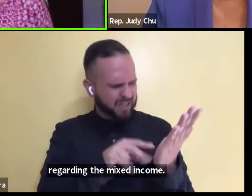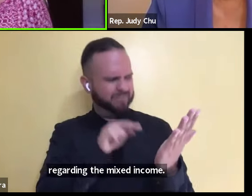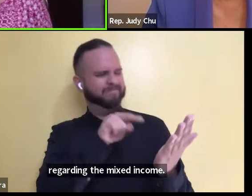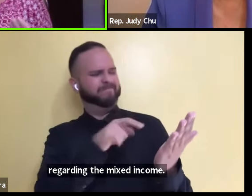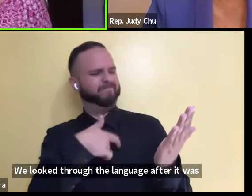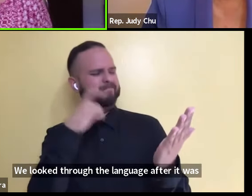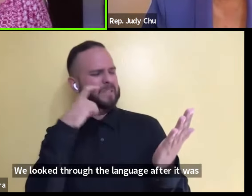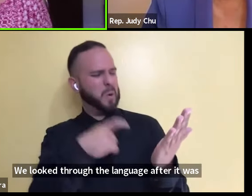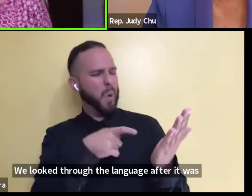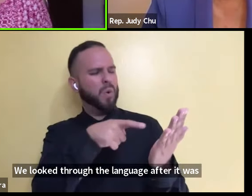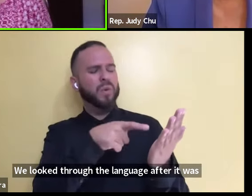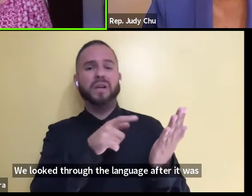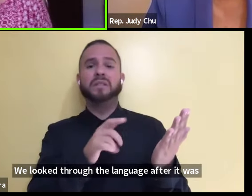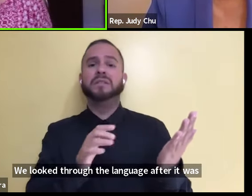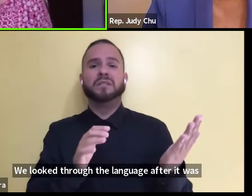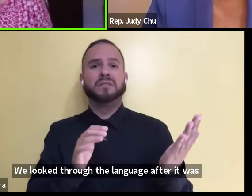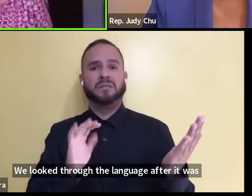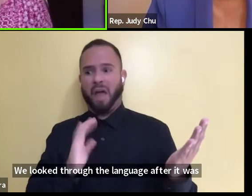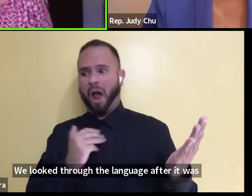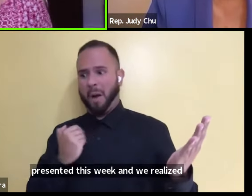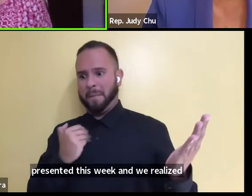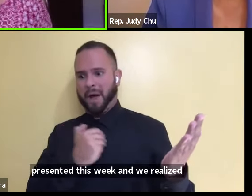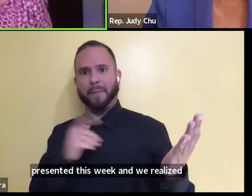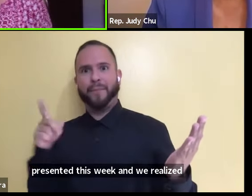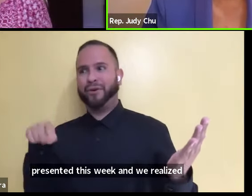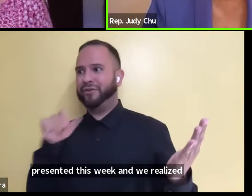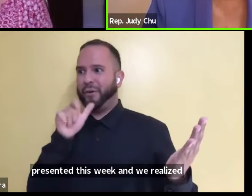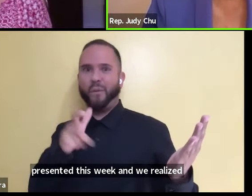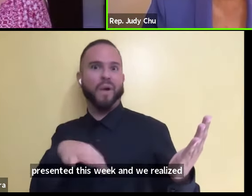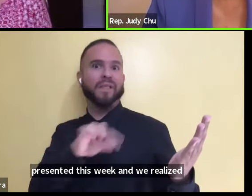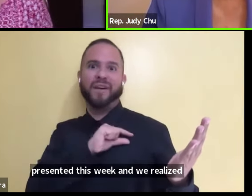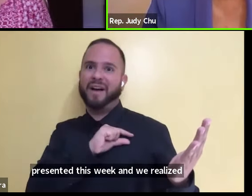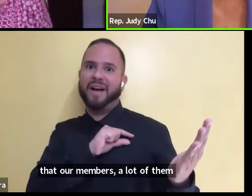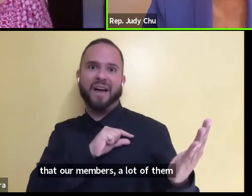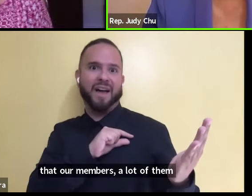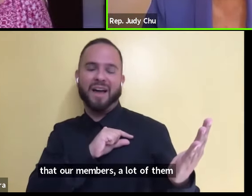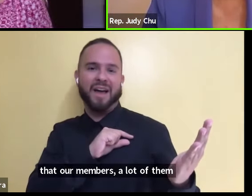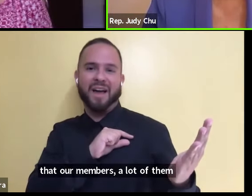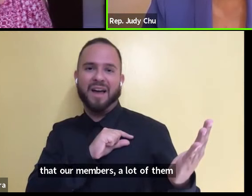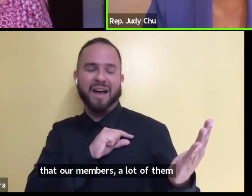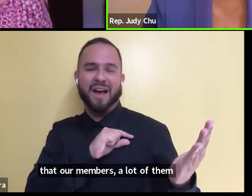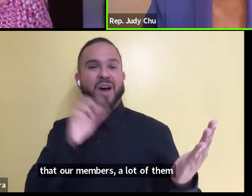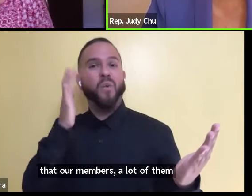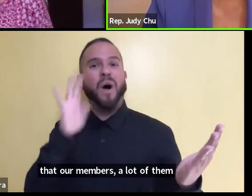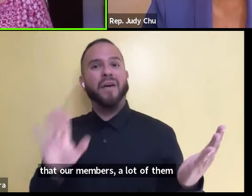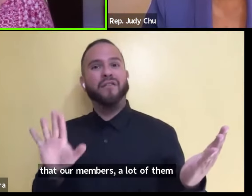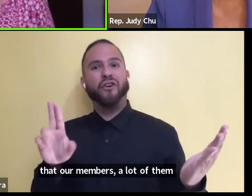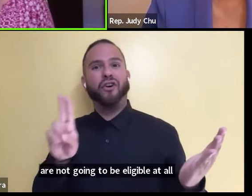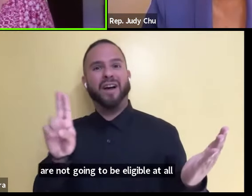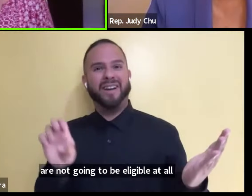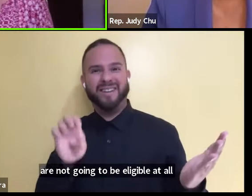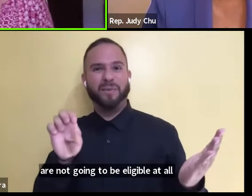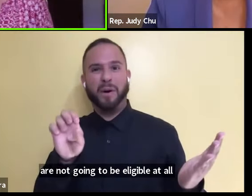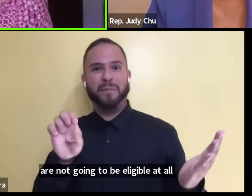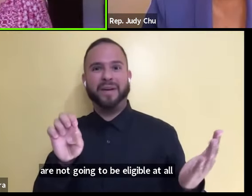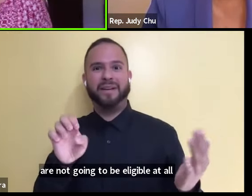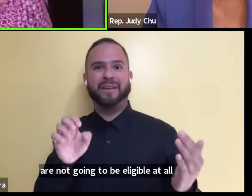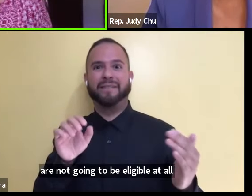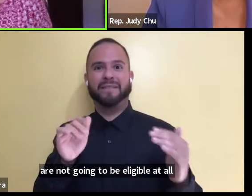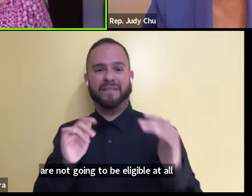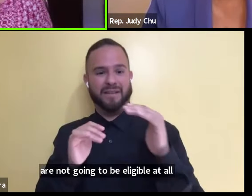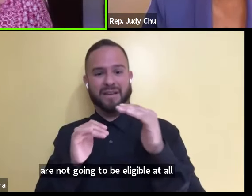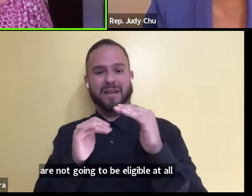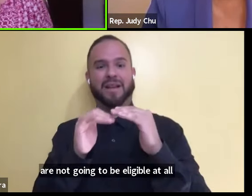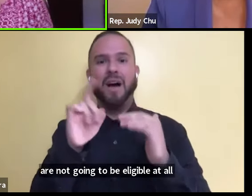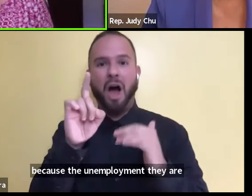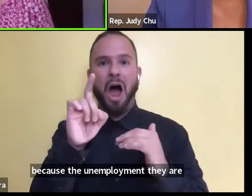our members, a lot of them are not going to be eligible at all because the unemployment, if they're reaching just $100 or less